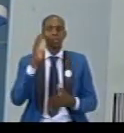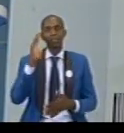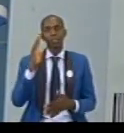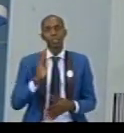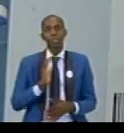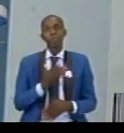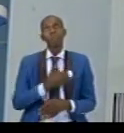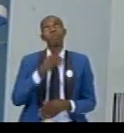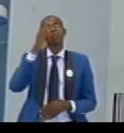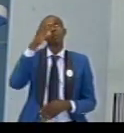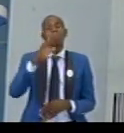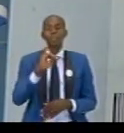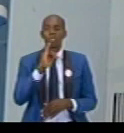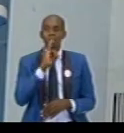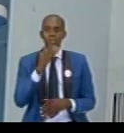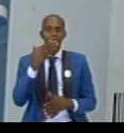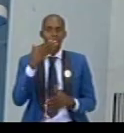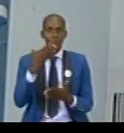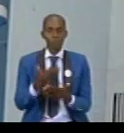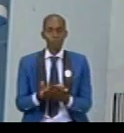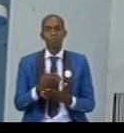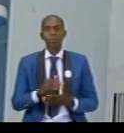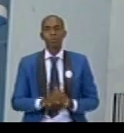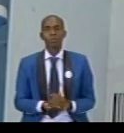is good.